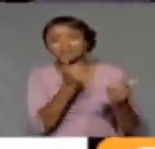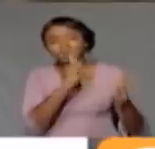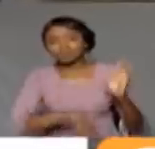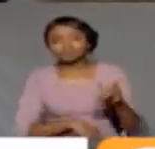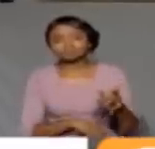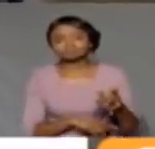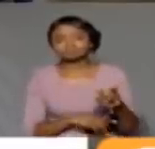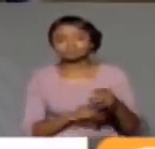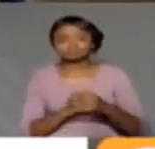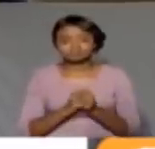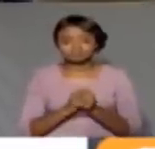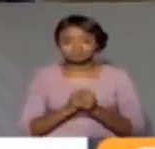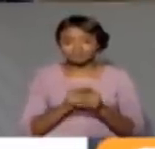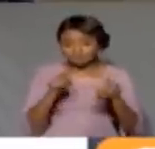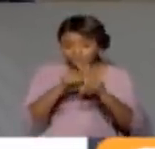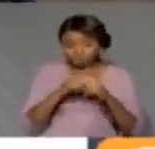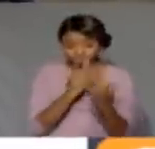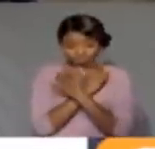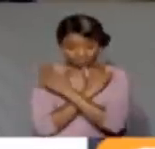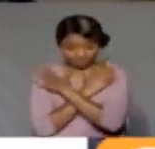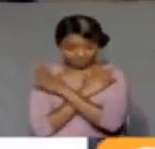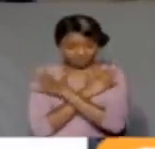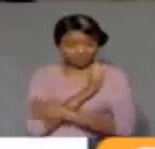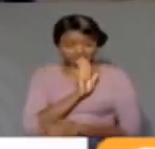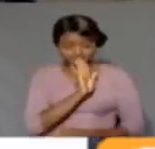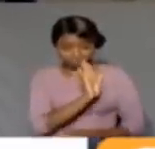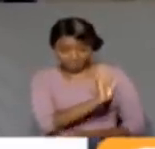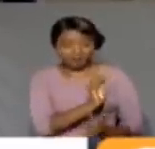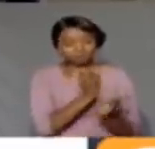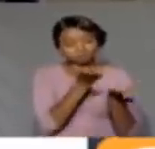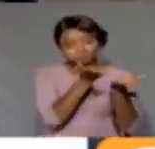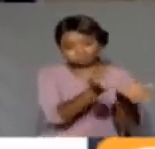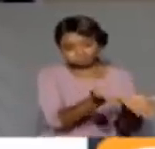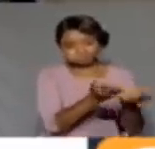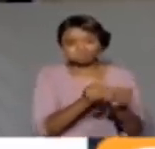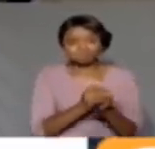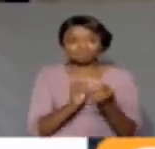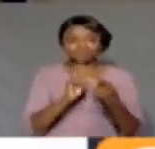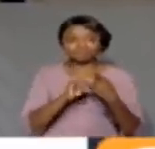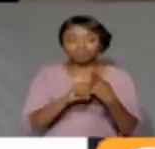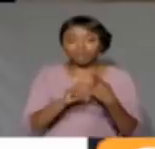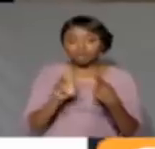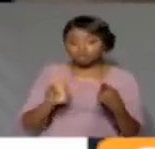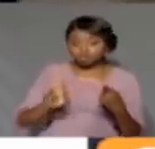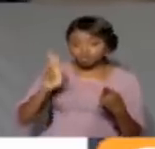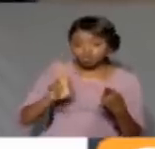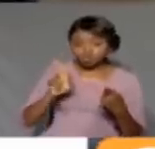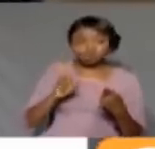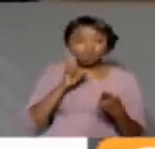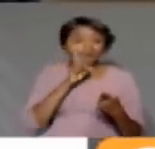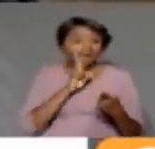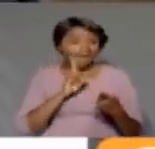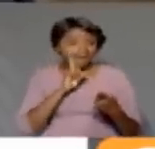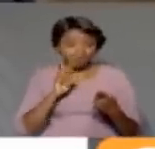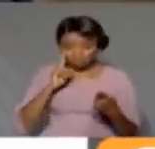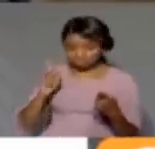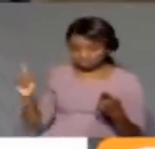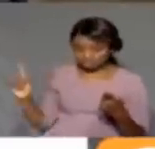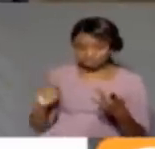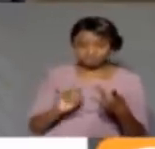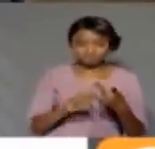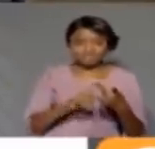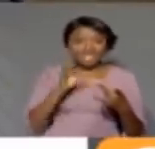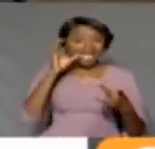ongoings. Among Cohen's friends present at the funeral were President Uhuru Kenyatta's uncle Ngengi Muigai, the